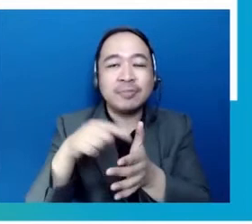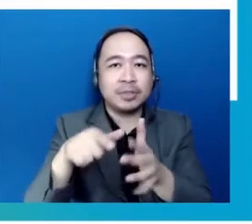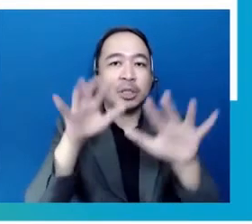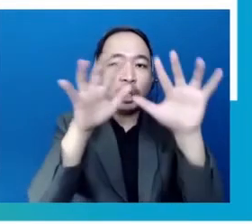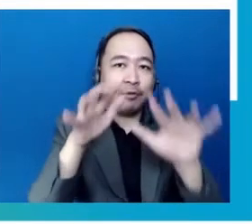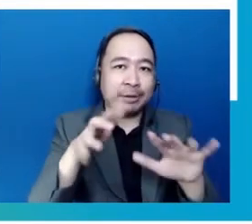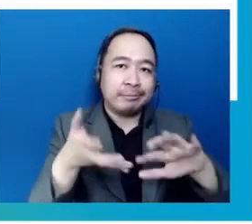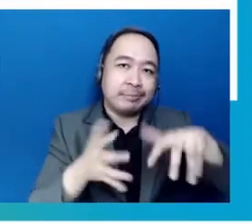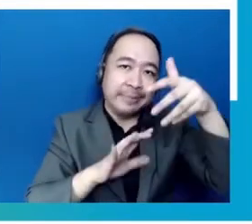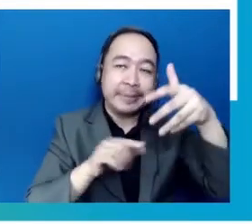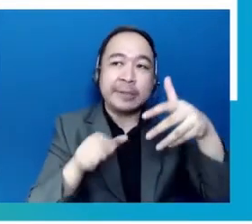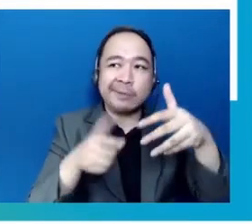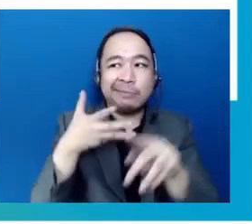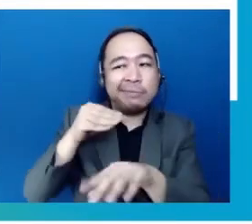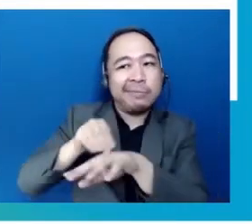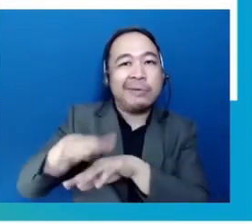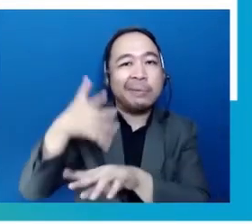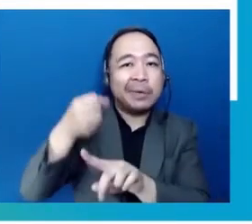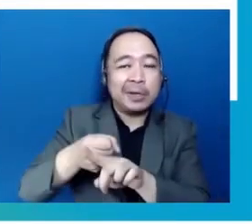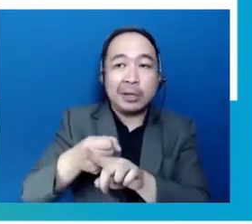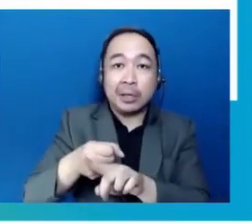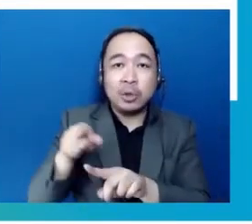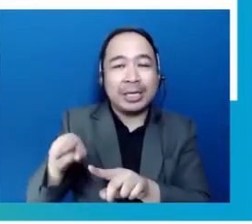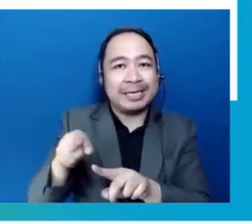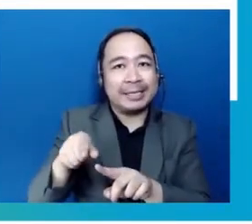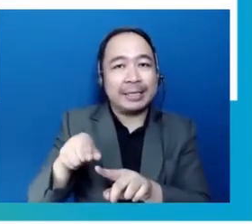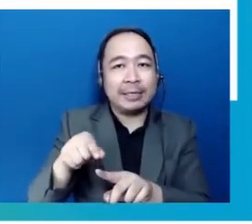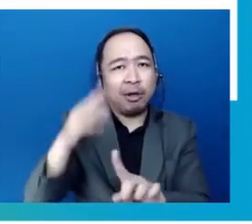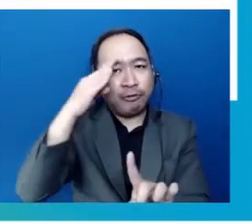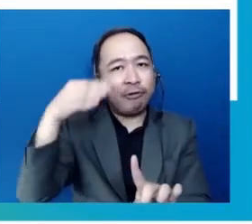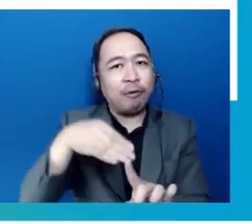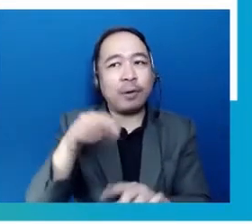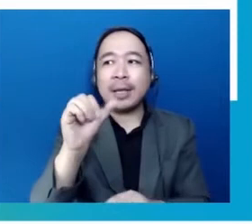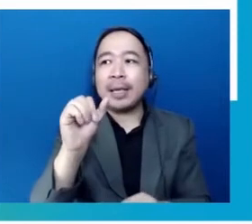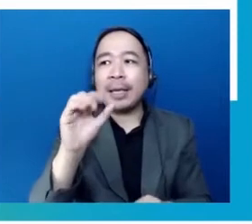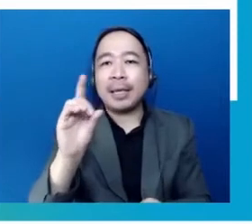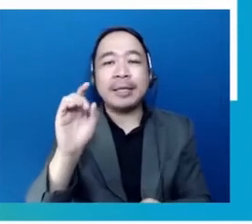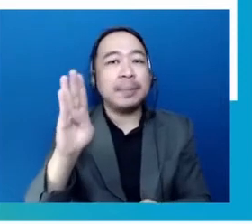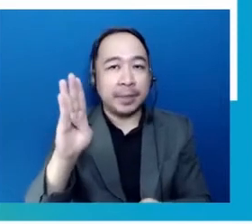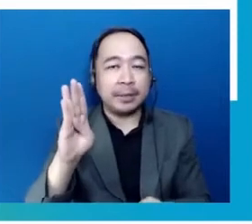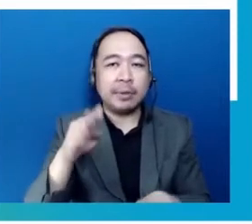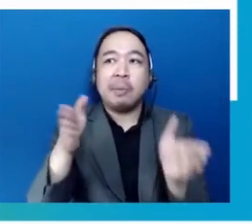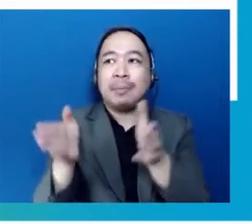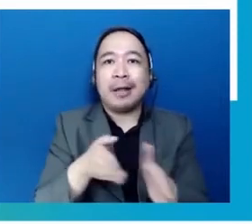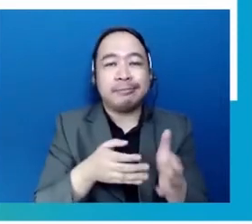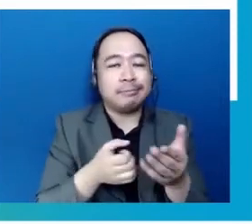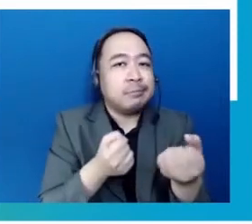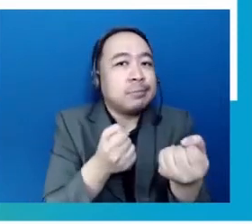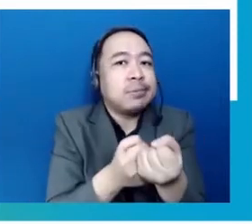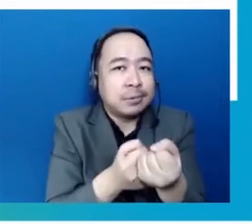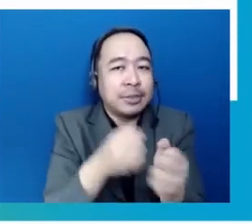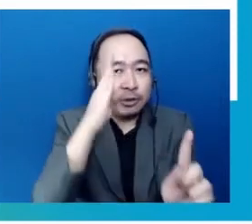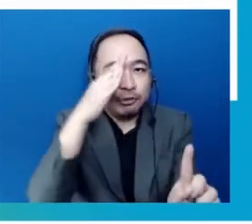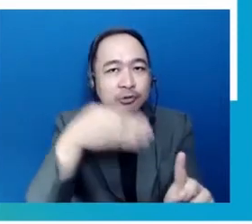main reasons why ADB commits to climate-related targets in our strategy 2030 that